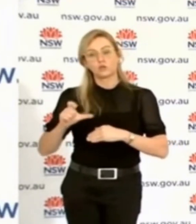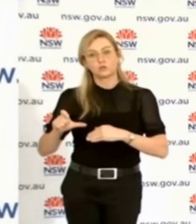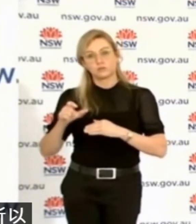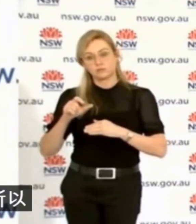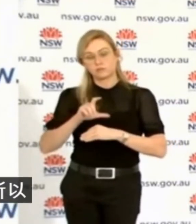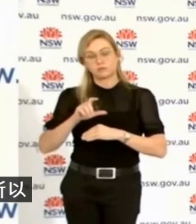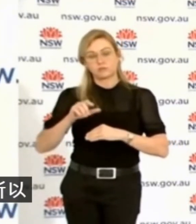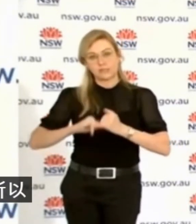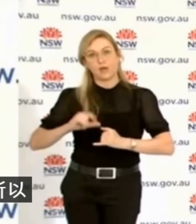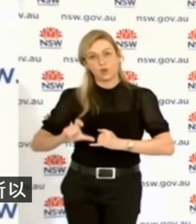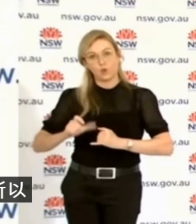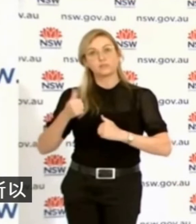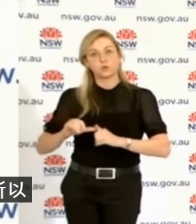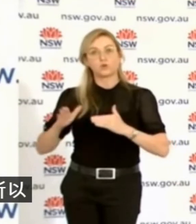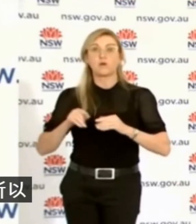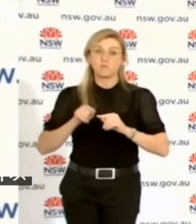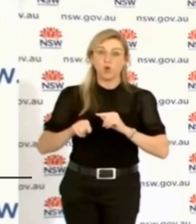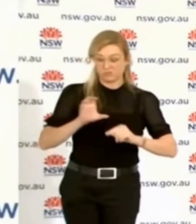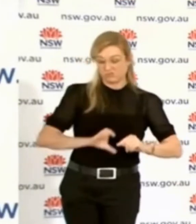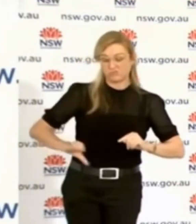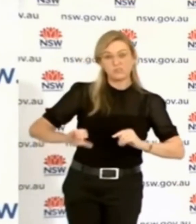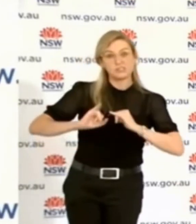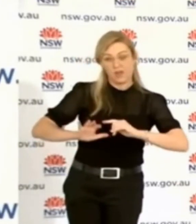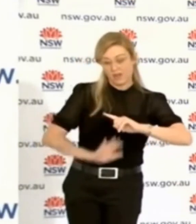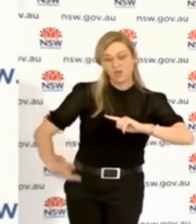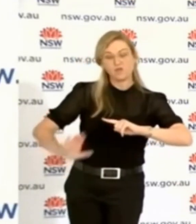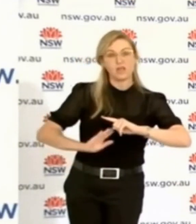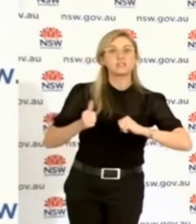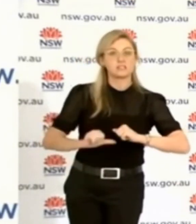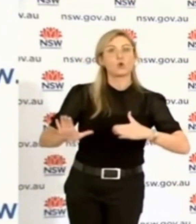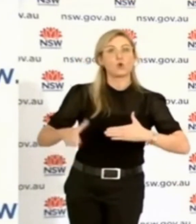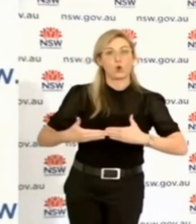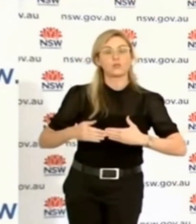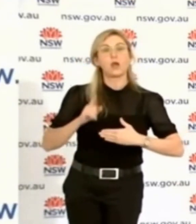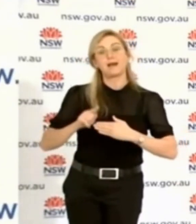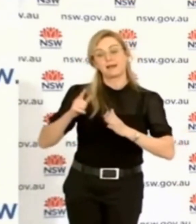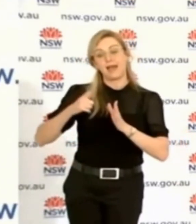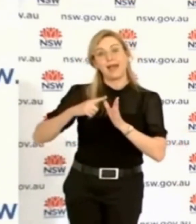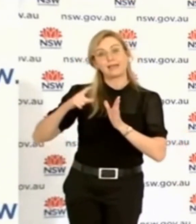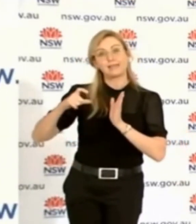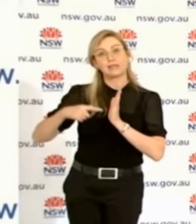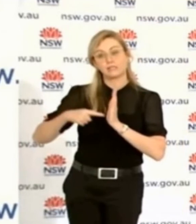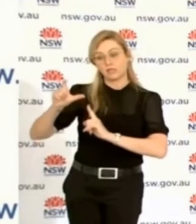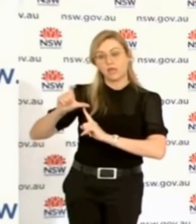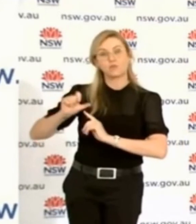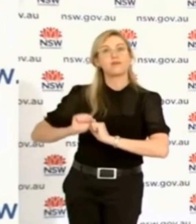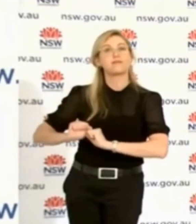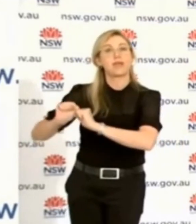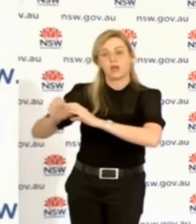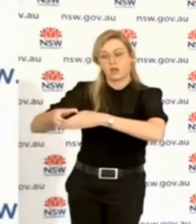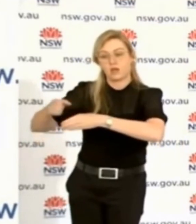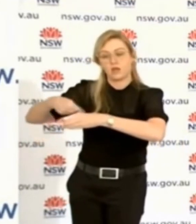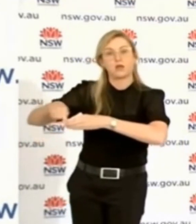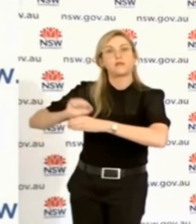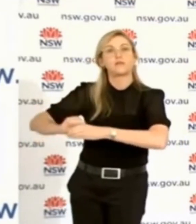Goulburn's in lockdown. So the capital region remains in lockdown. But there are stay-home orders from the ACT. The ACT will make its next decision, I think, next